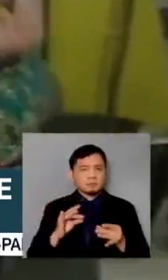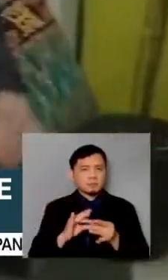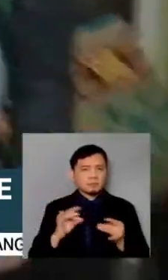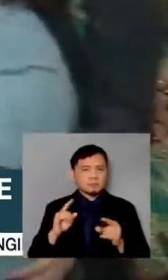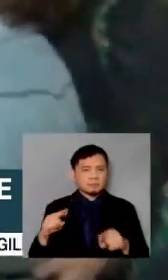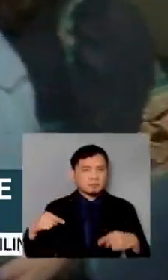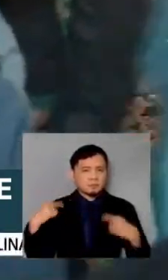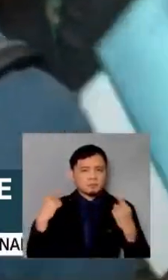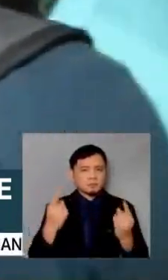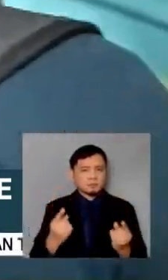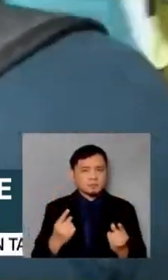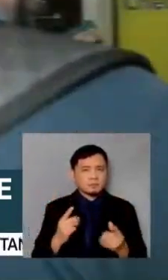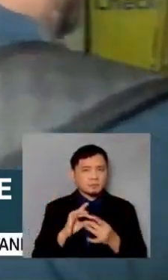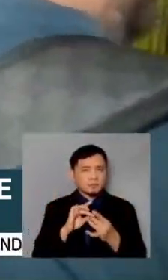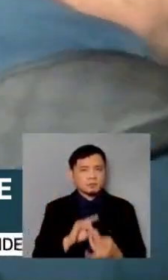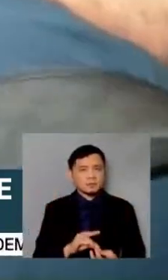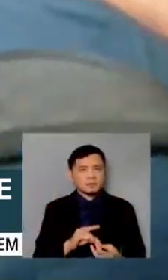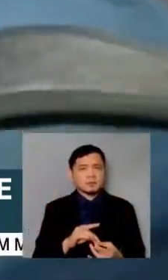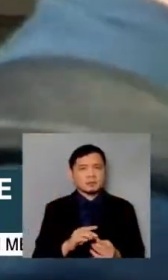that in the case of Kevin Espinosa's